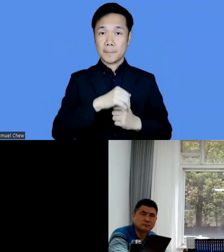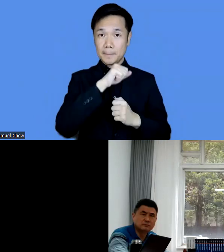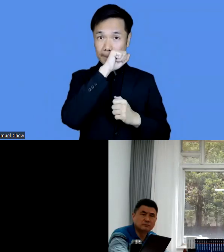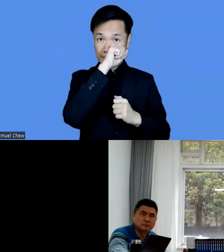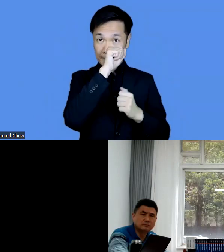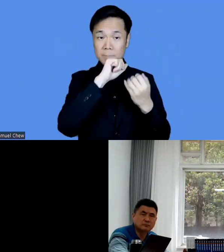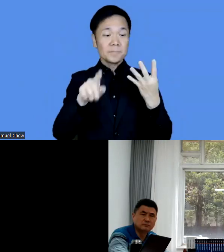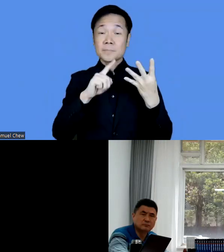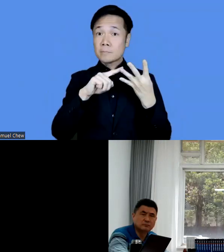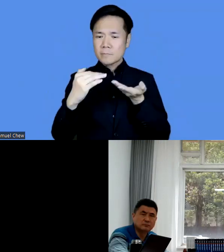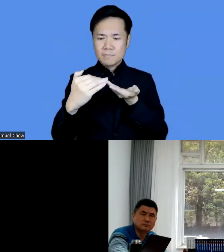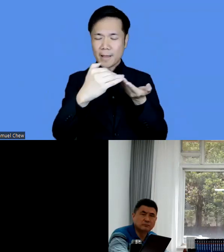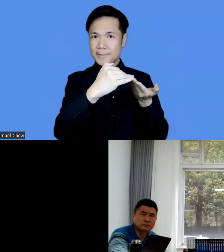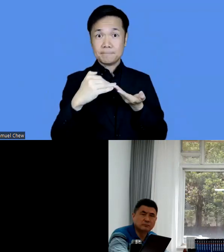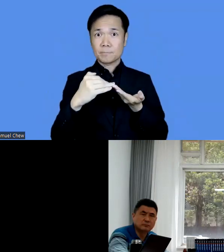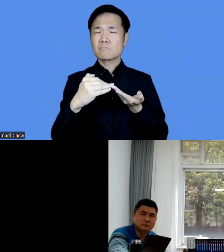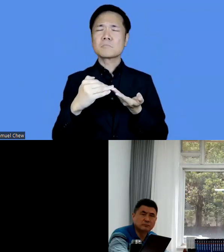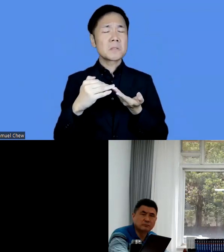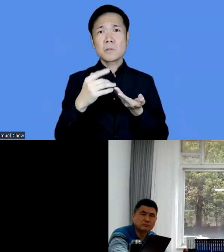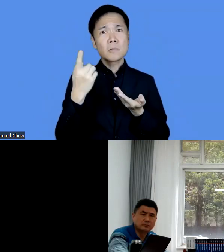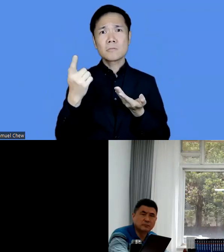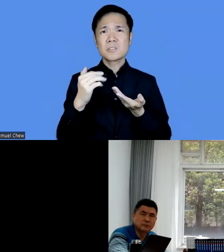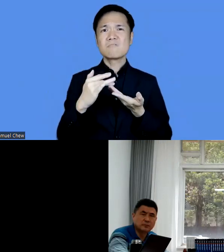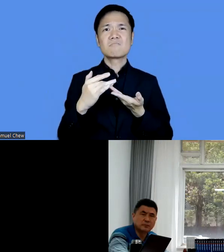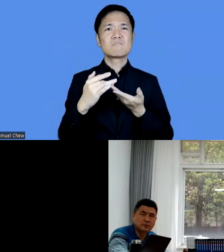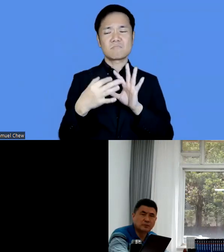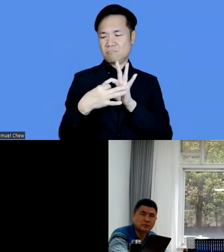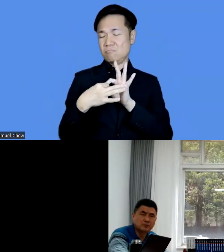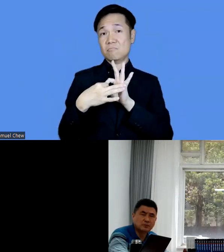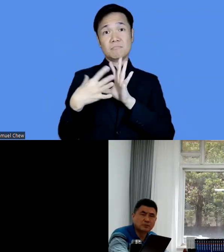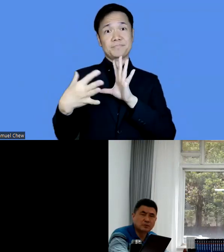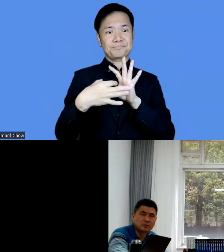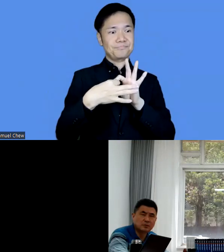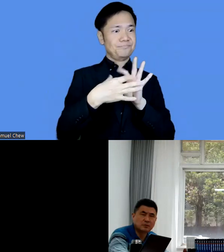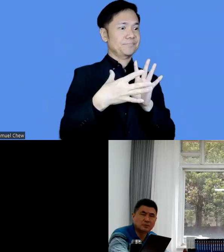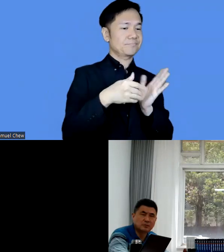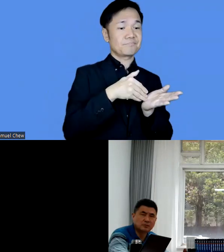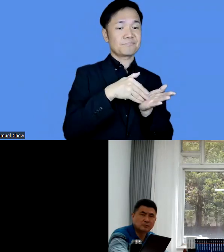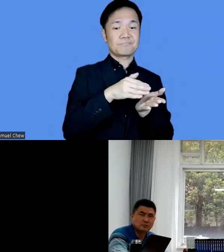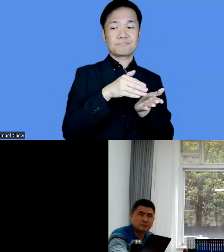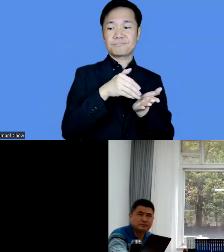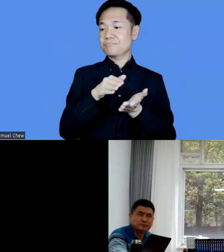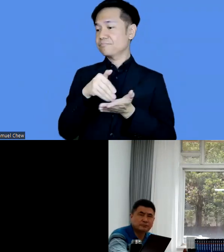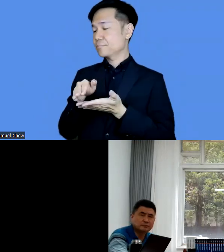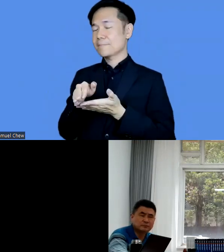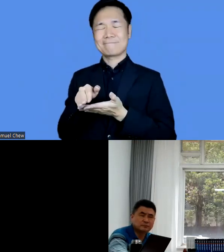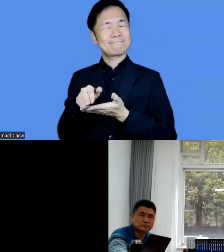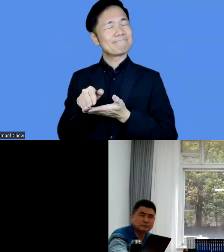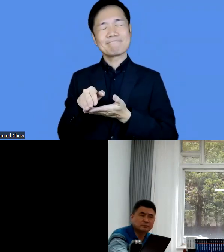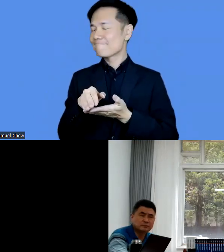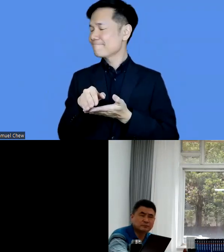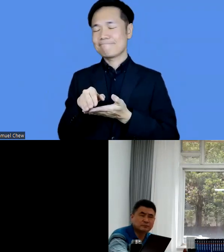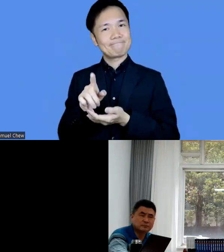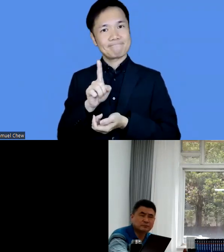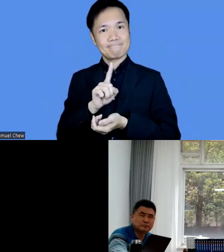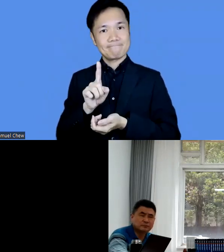with the risk of leaving many key partners outside my list, from the stakeholder group of persons